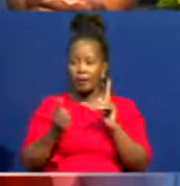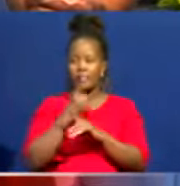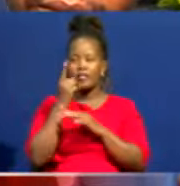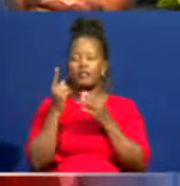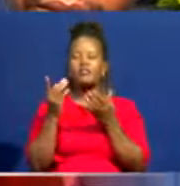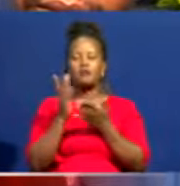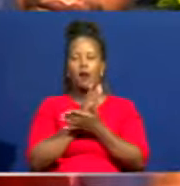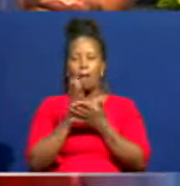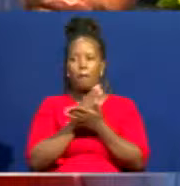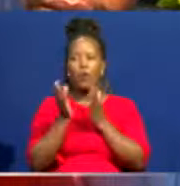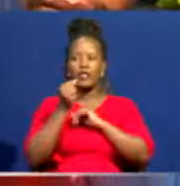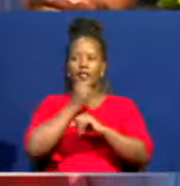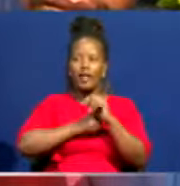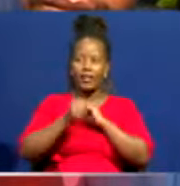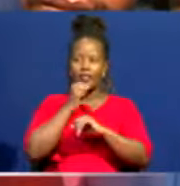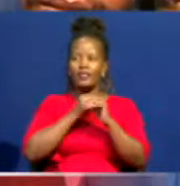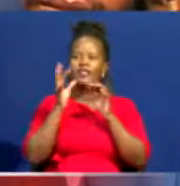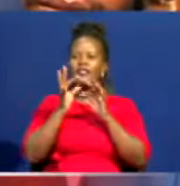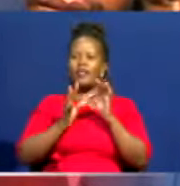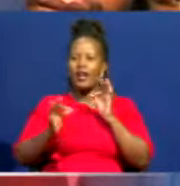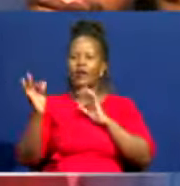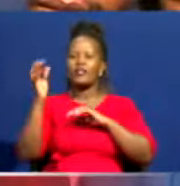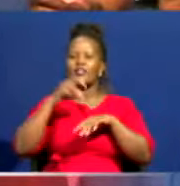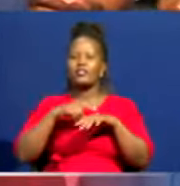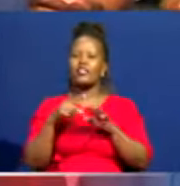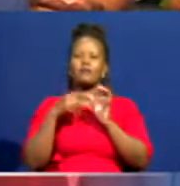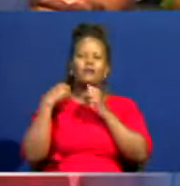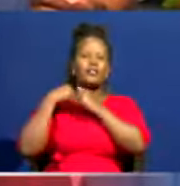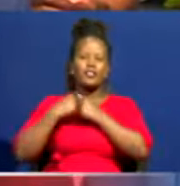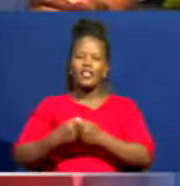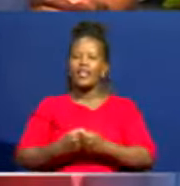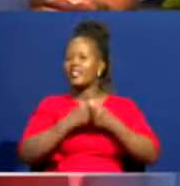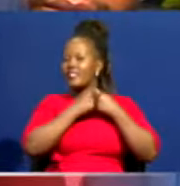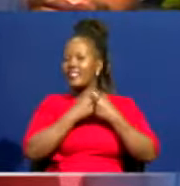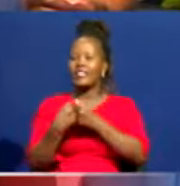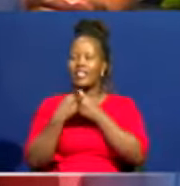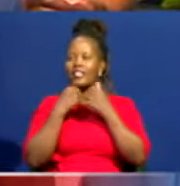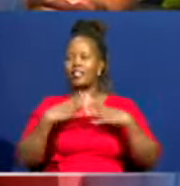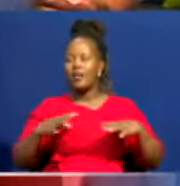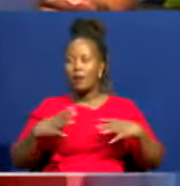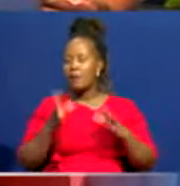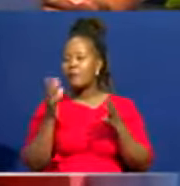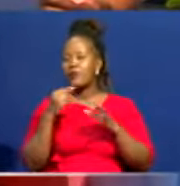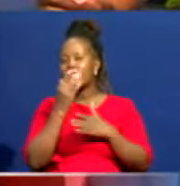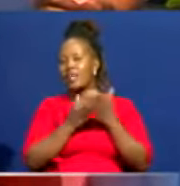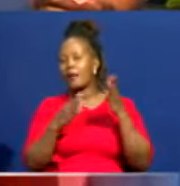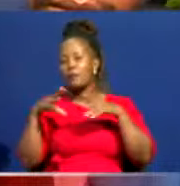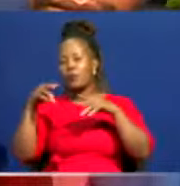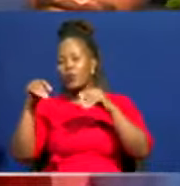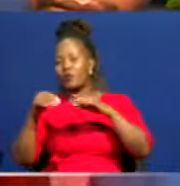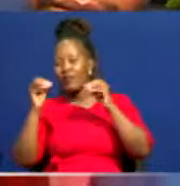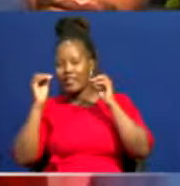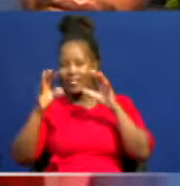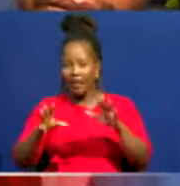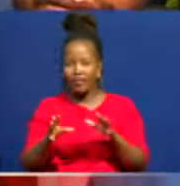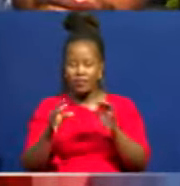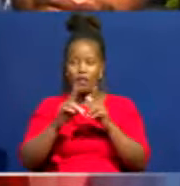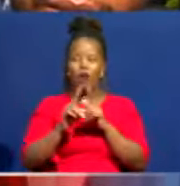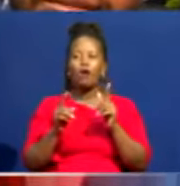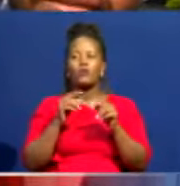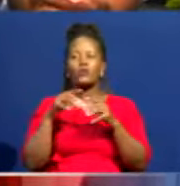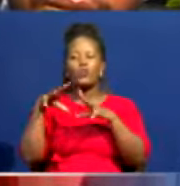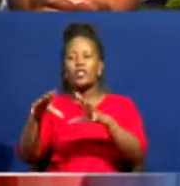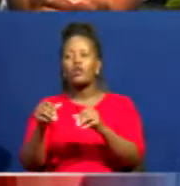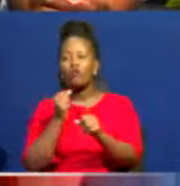practice. For the longest time, we have been having a challenge of people who are unqualified infiltrating our space of practice, taking away the business that's supposed to be done